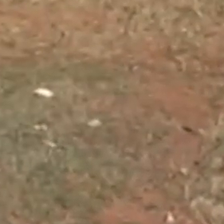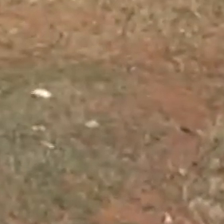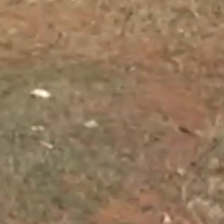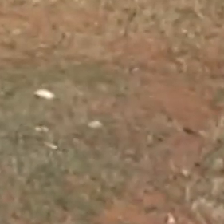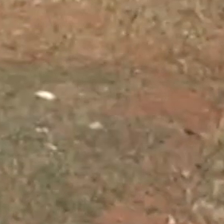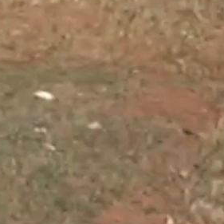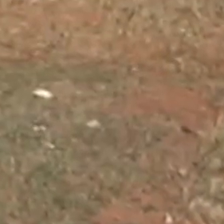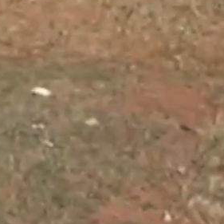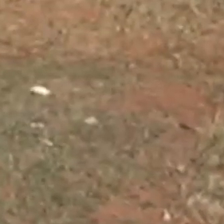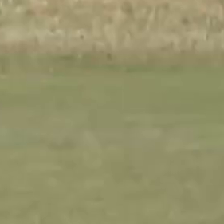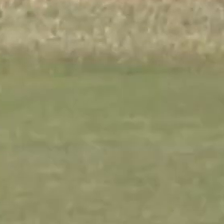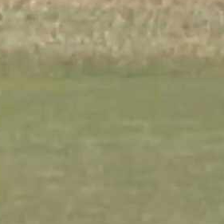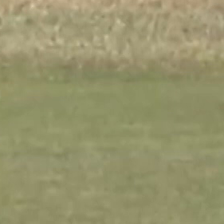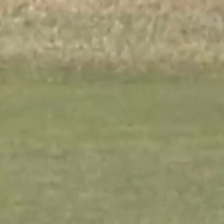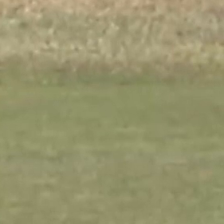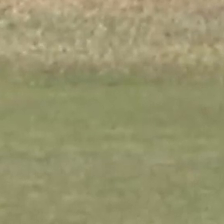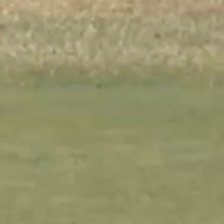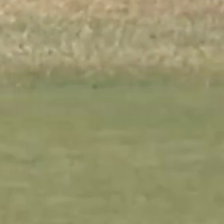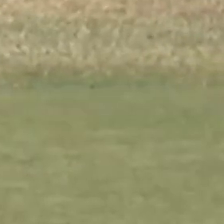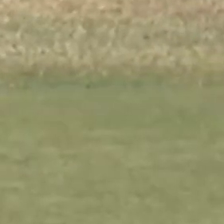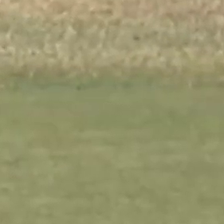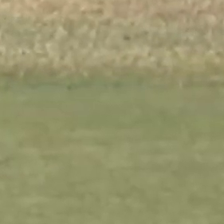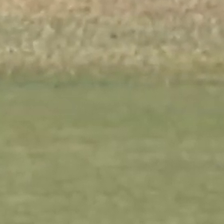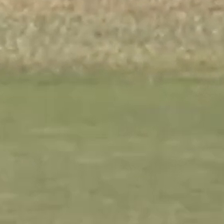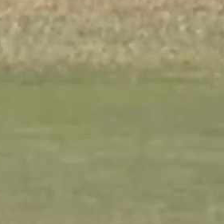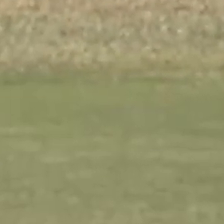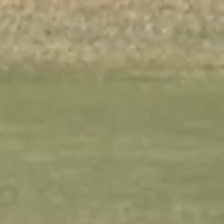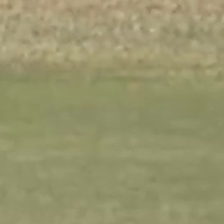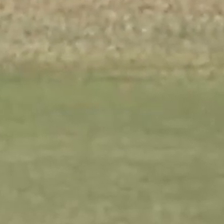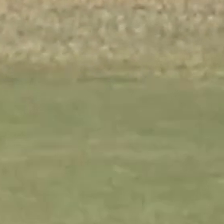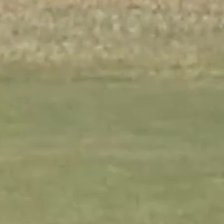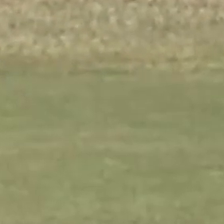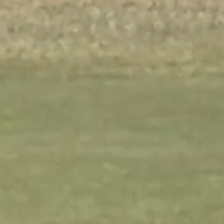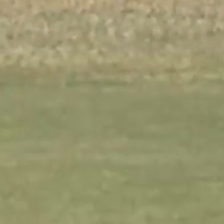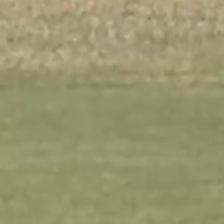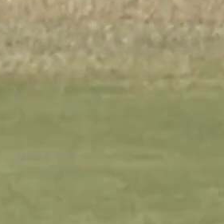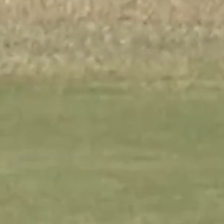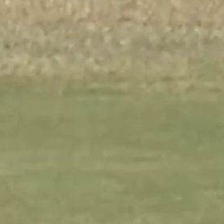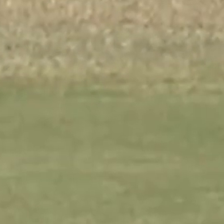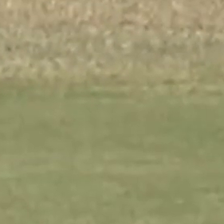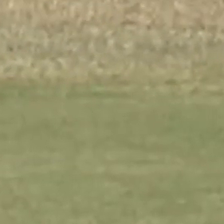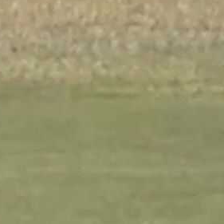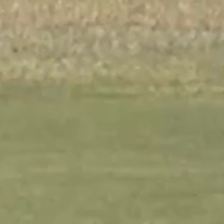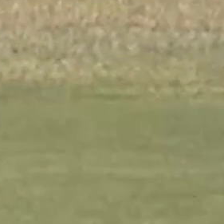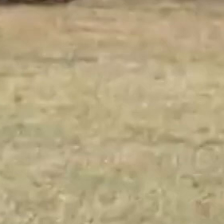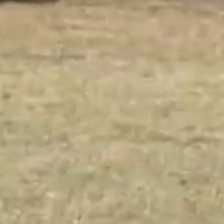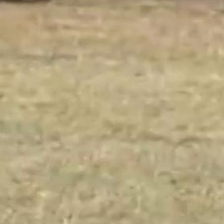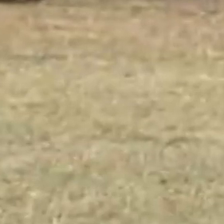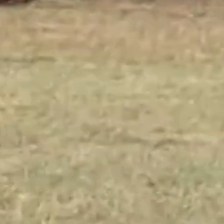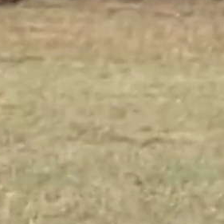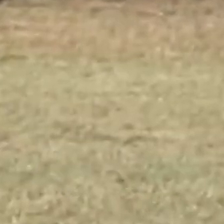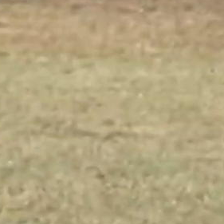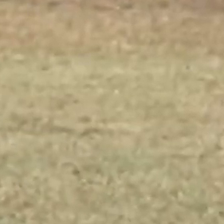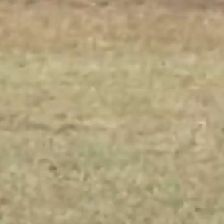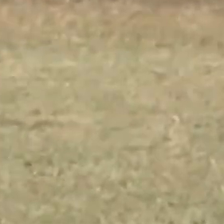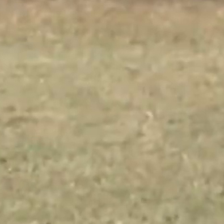As golfers prepare for the Zambia Open Golf Tournament to be held in Quito next month, preparations for the tournament have advanced.